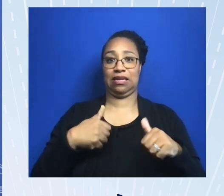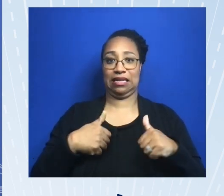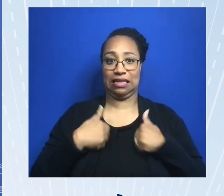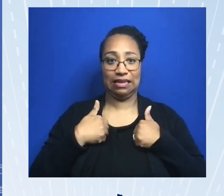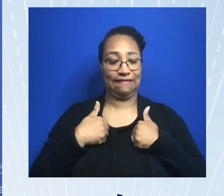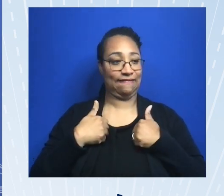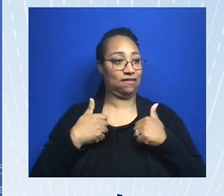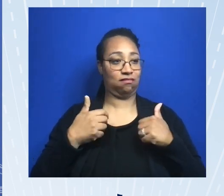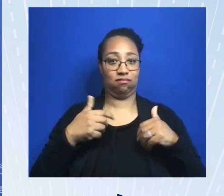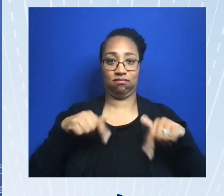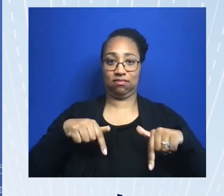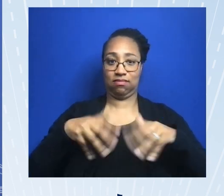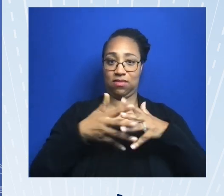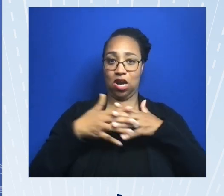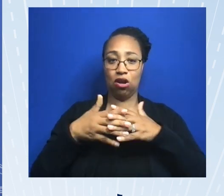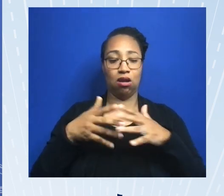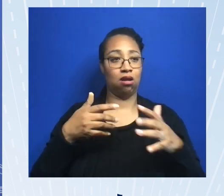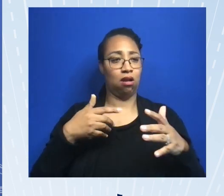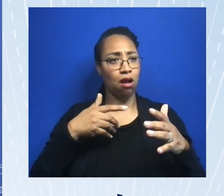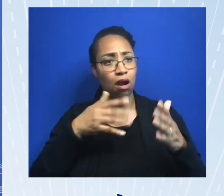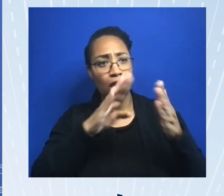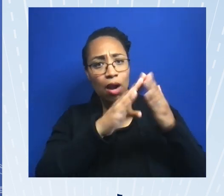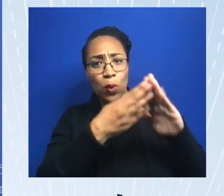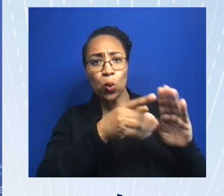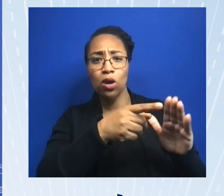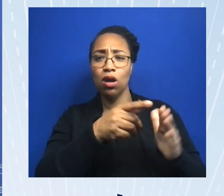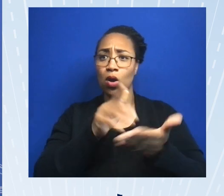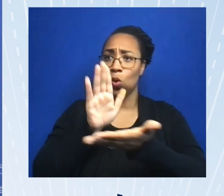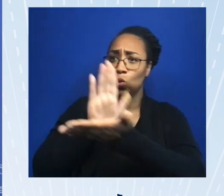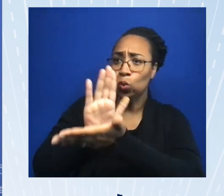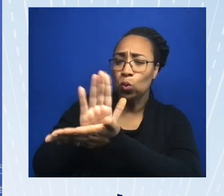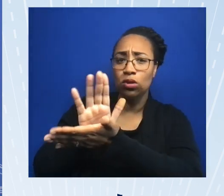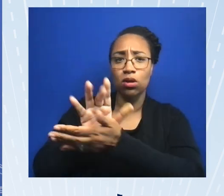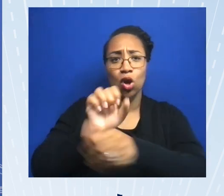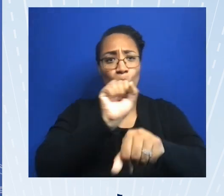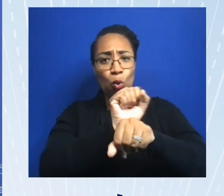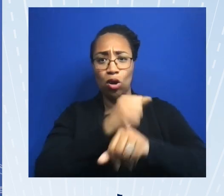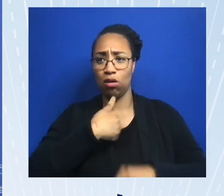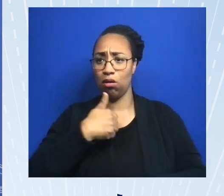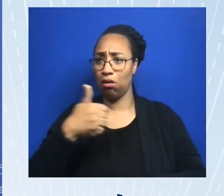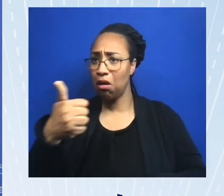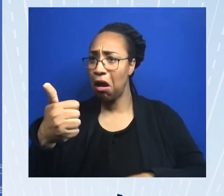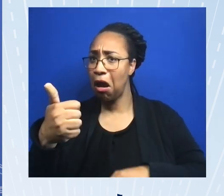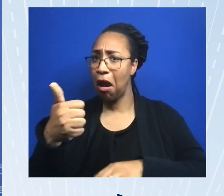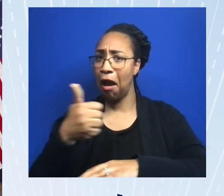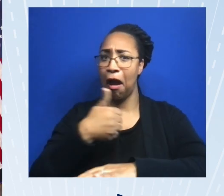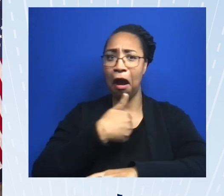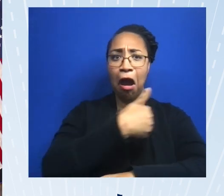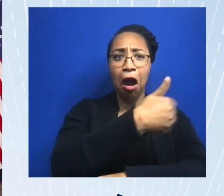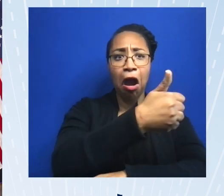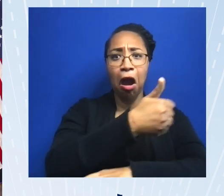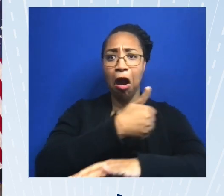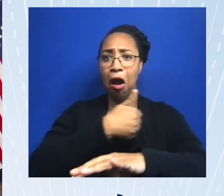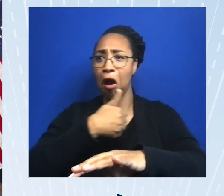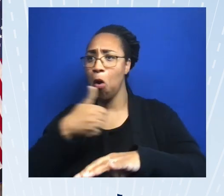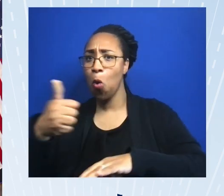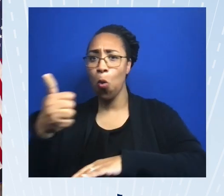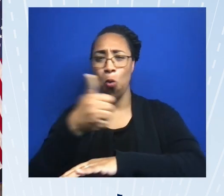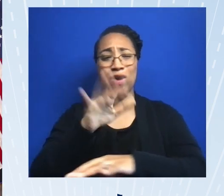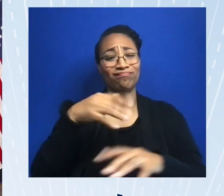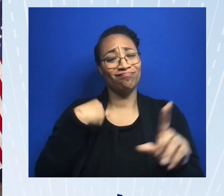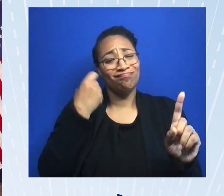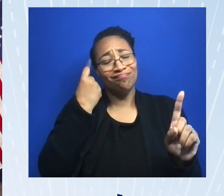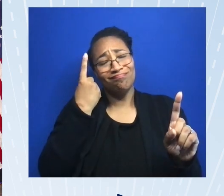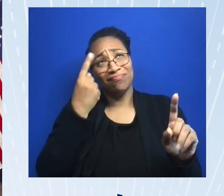home. Nevertheless, my father experienced anti-Semitic discrimination long into adulthood. That discrimination